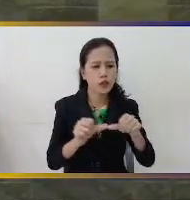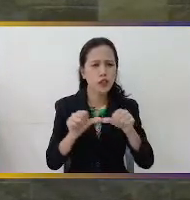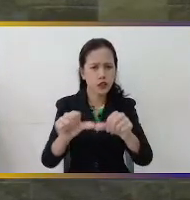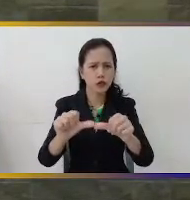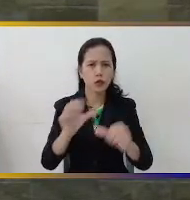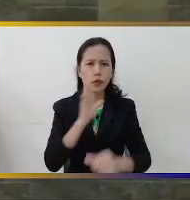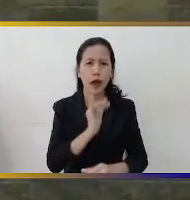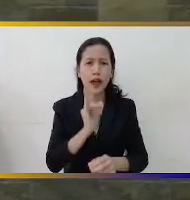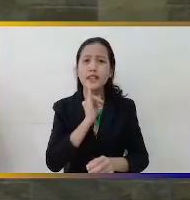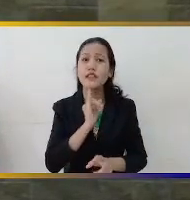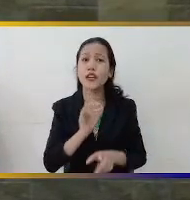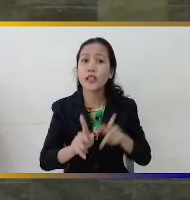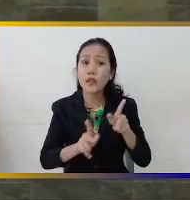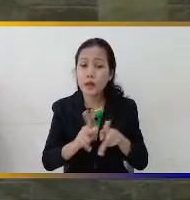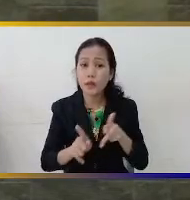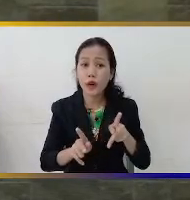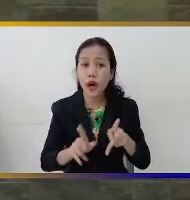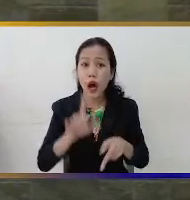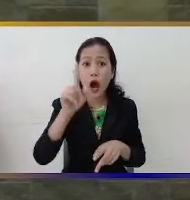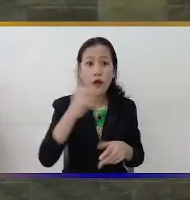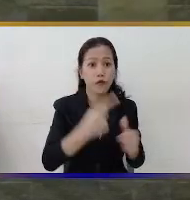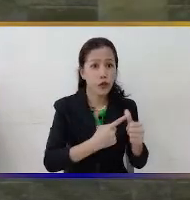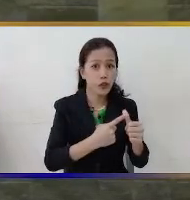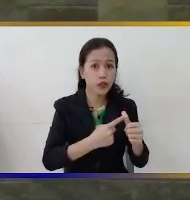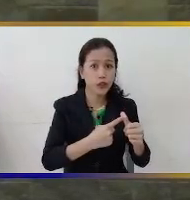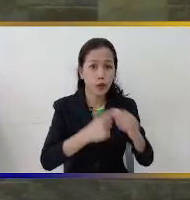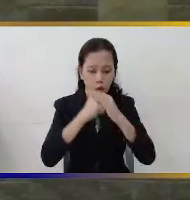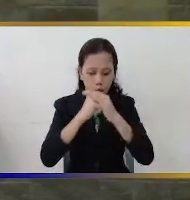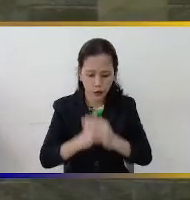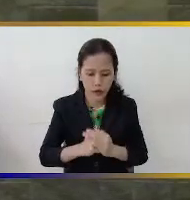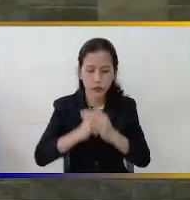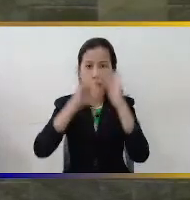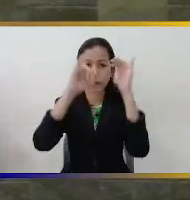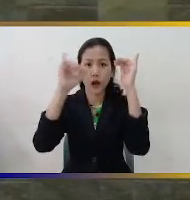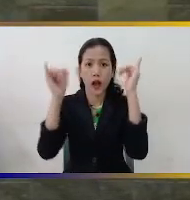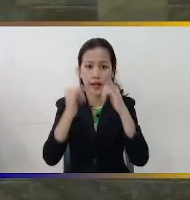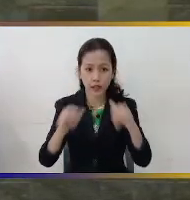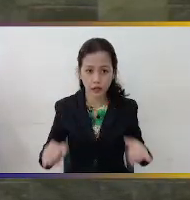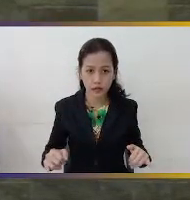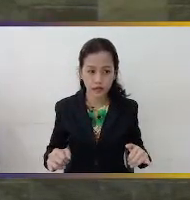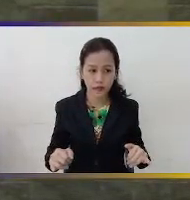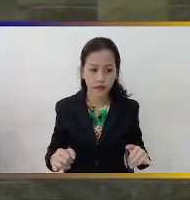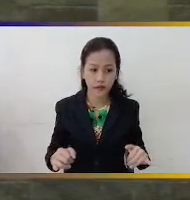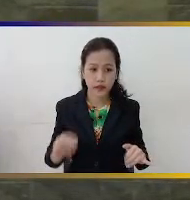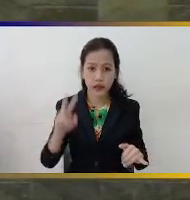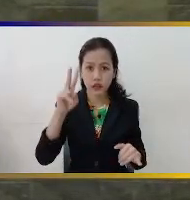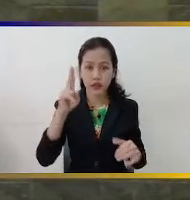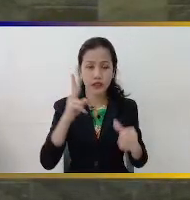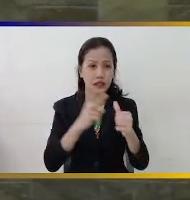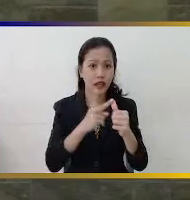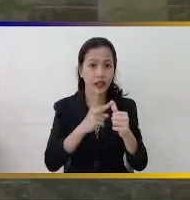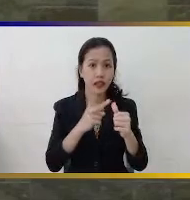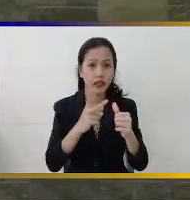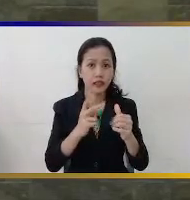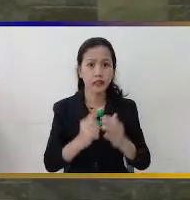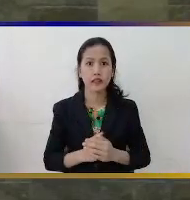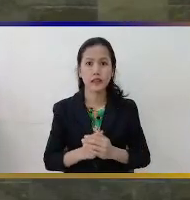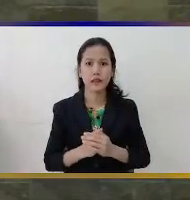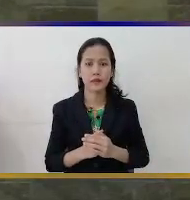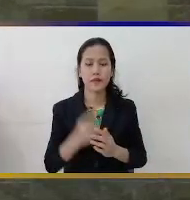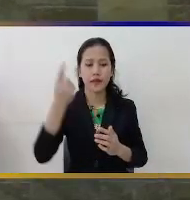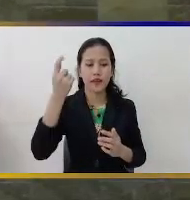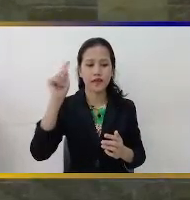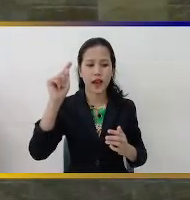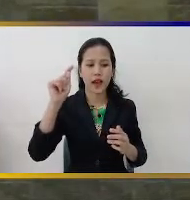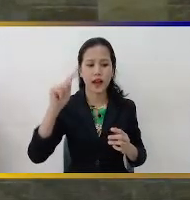nga po, the first sin is the sin of idolatry. Now, the second na dinil po ni Prophet Micah sa mga tao po ng Diyos is the